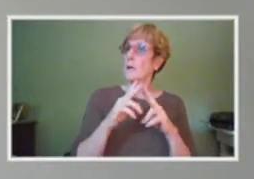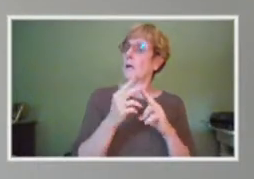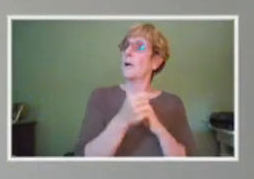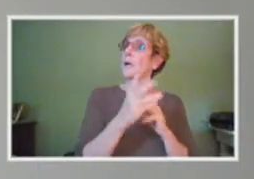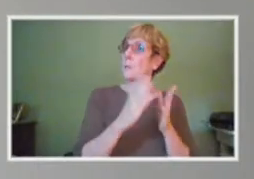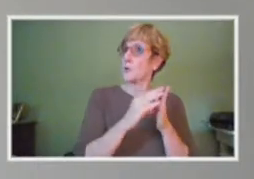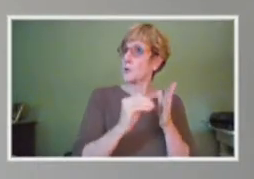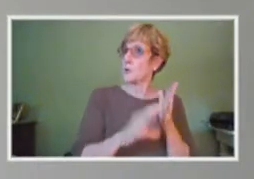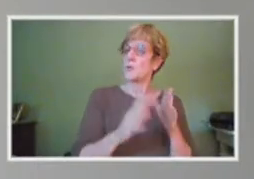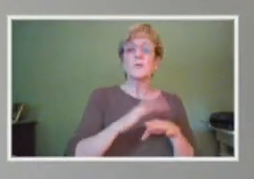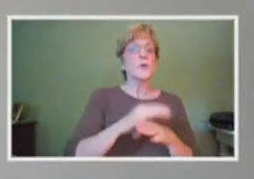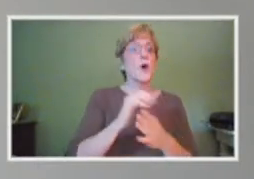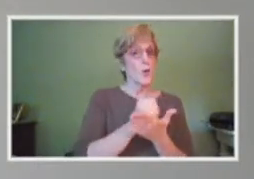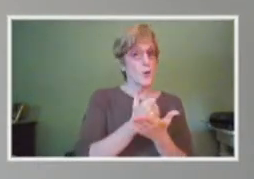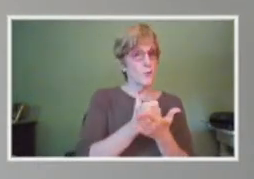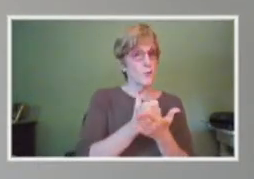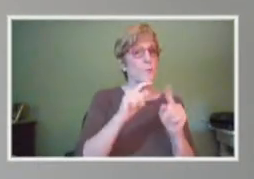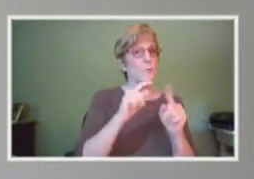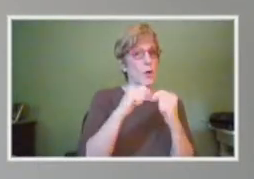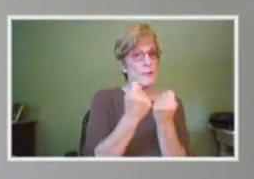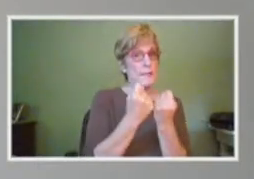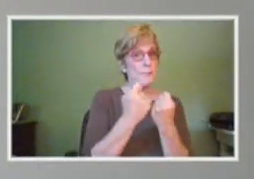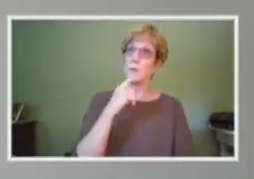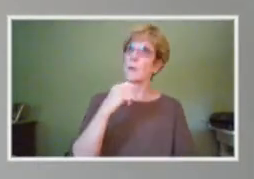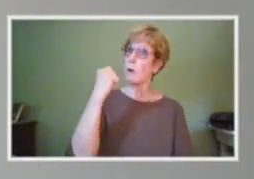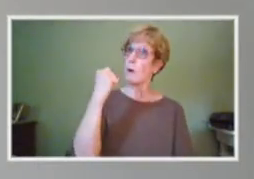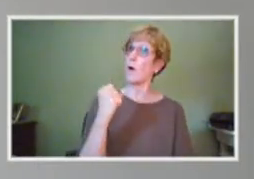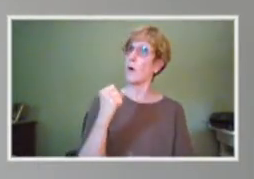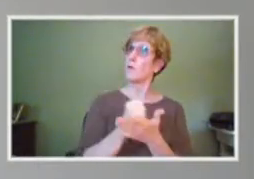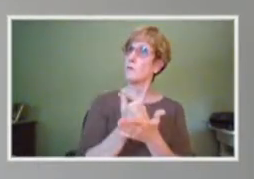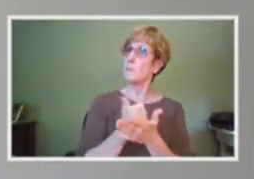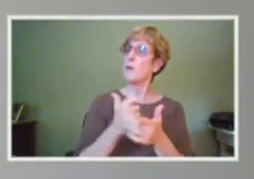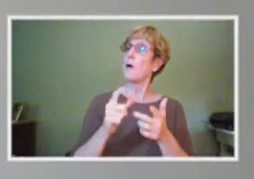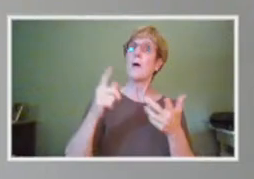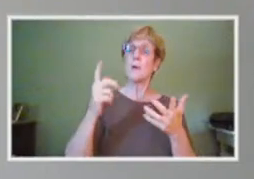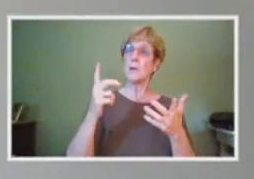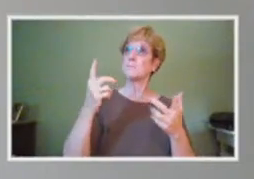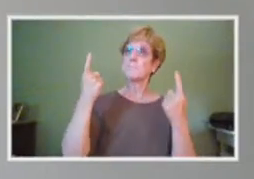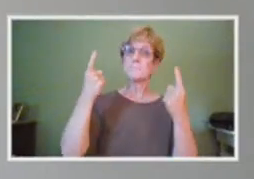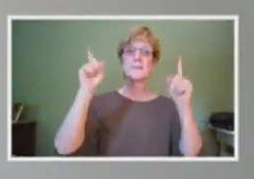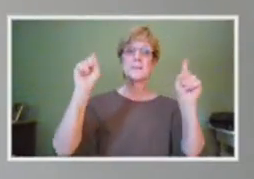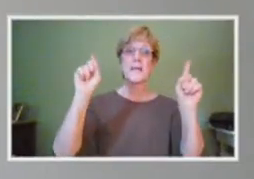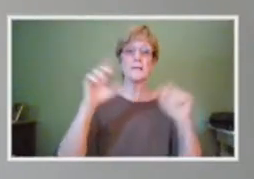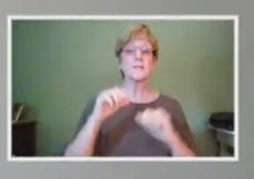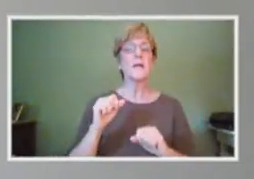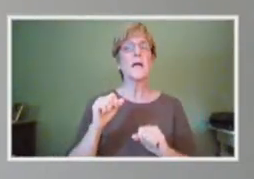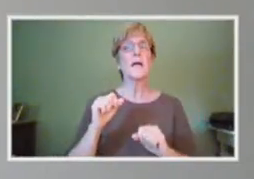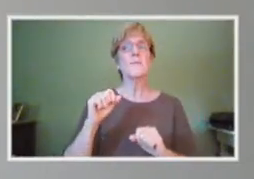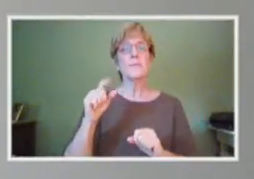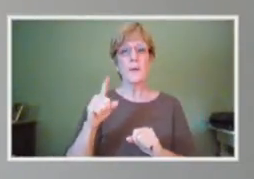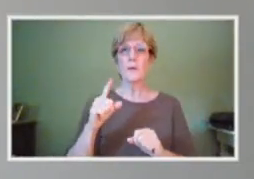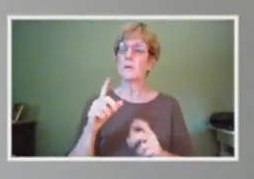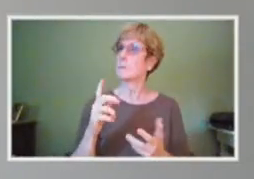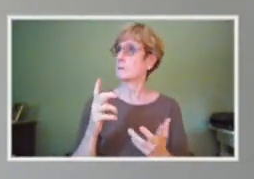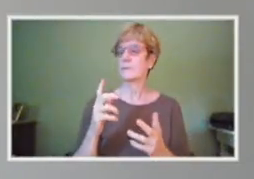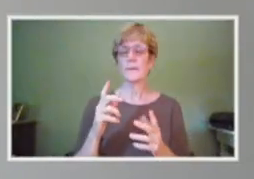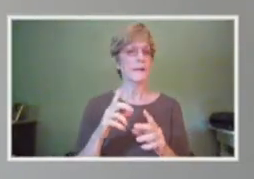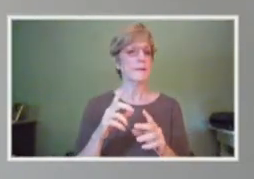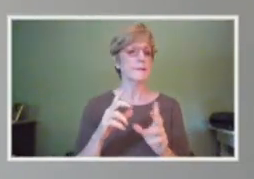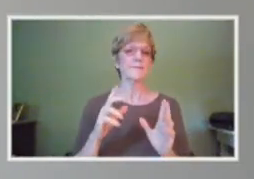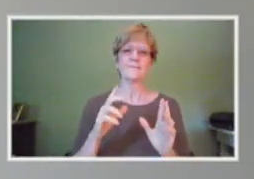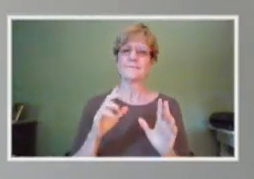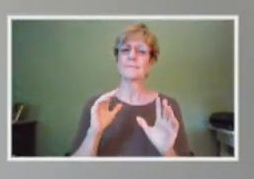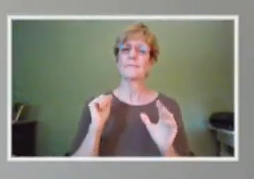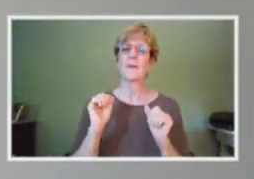on the football team, and you're thinking, oh, they're on the football team, they're on the track to success. In fact, they were one step out of the door frequently. Wow.